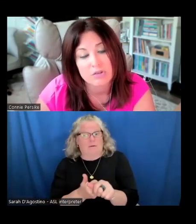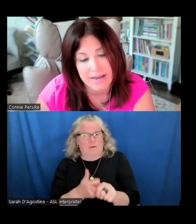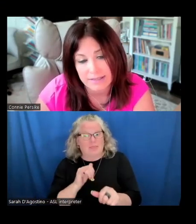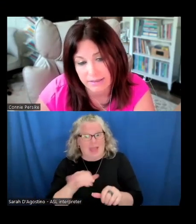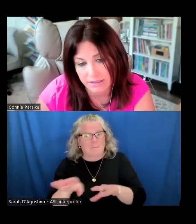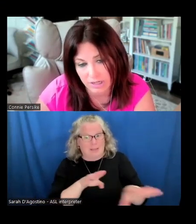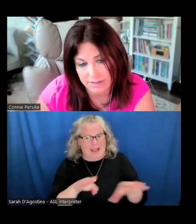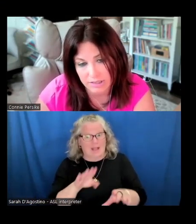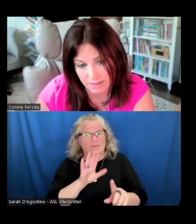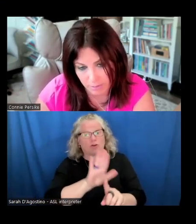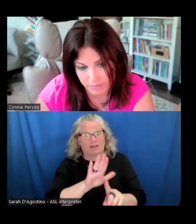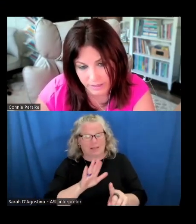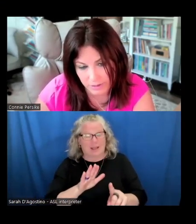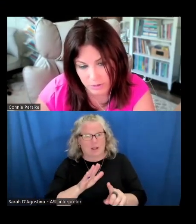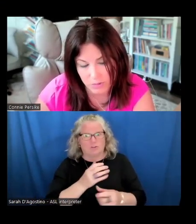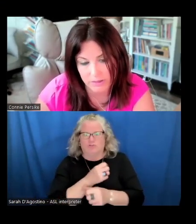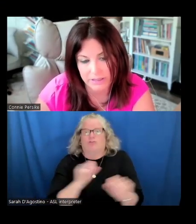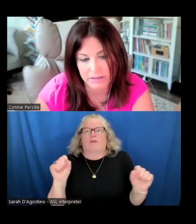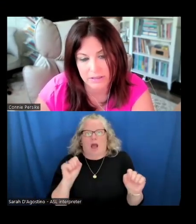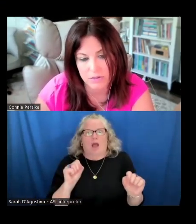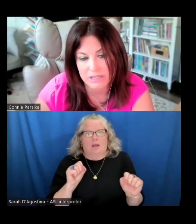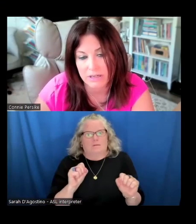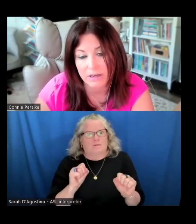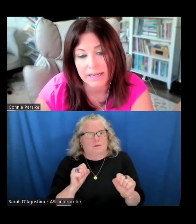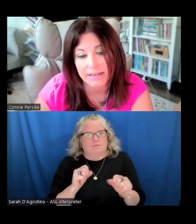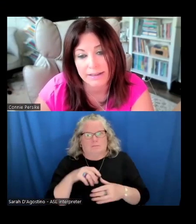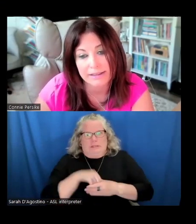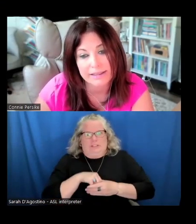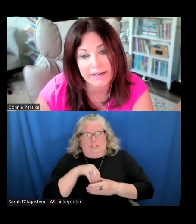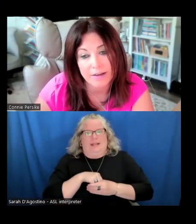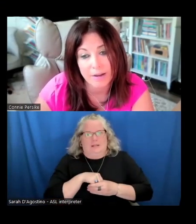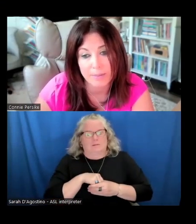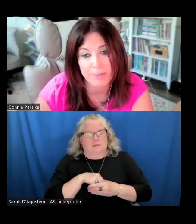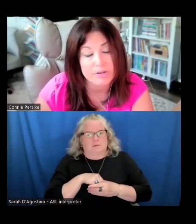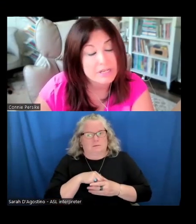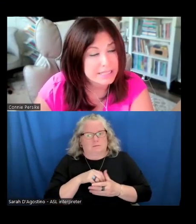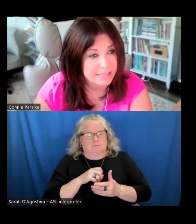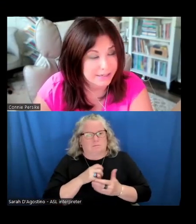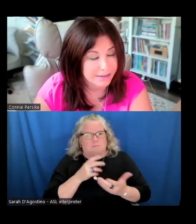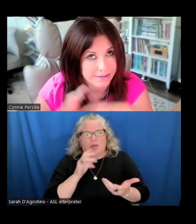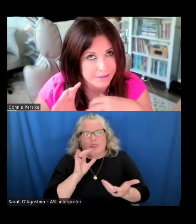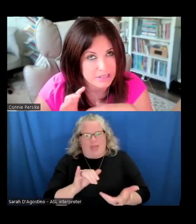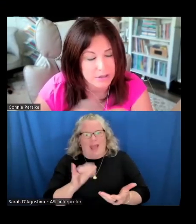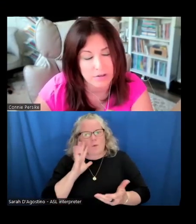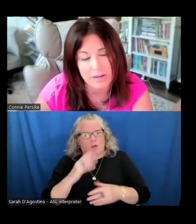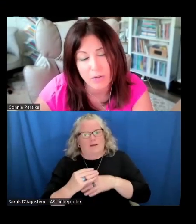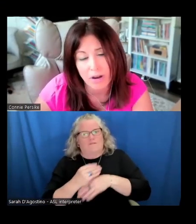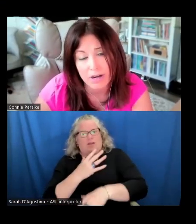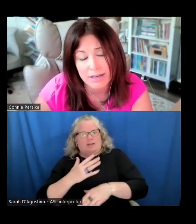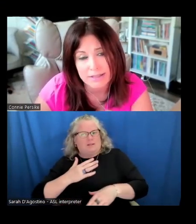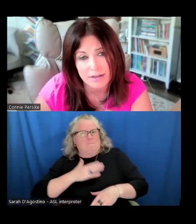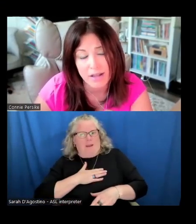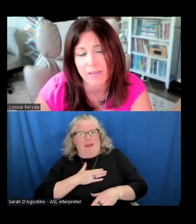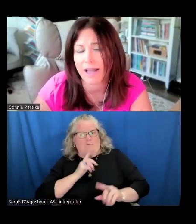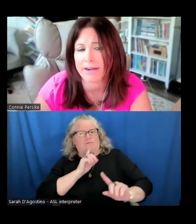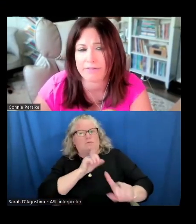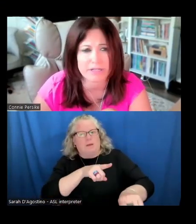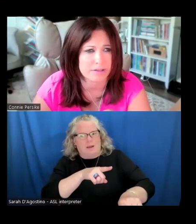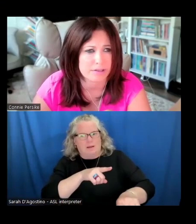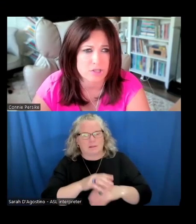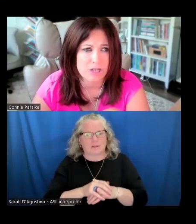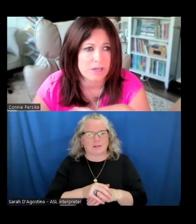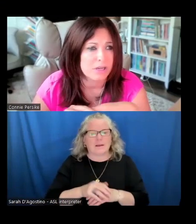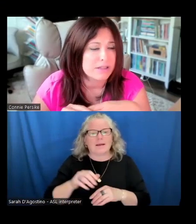to drastically change the type of language we're using. And Lara Brodinsky, I always say her name wrong, has done a lot